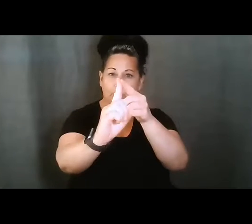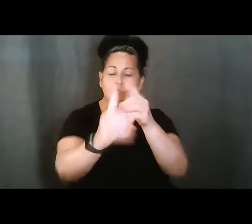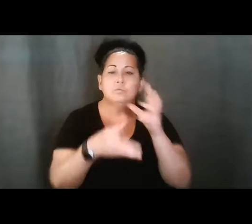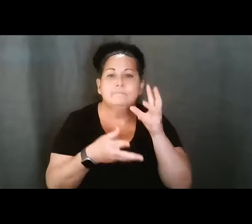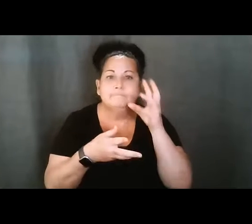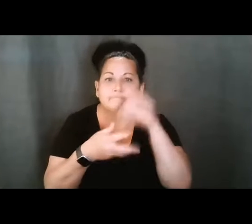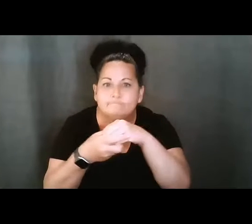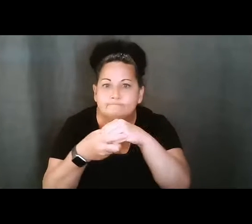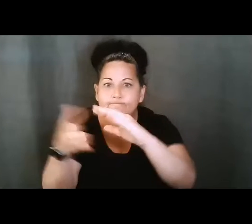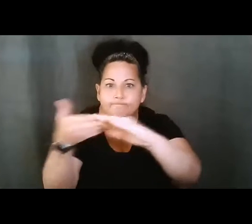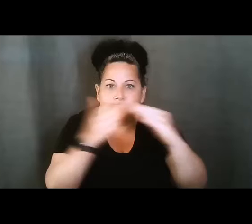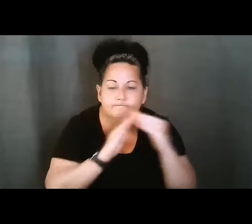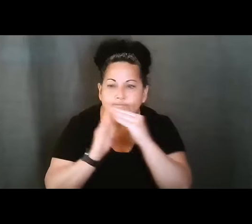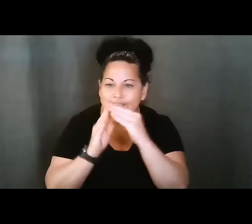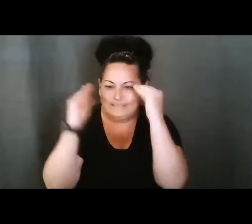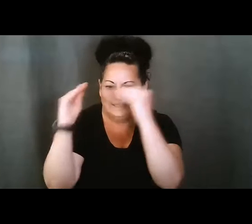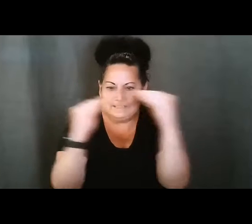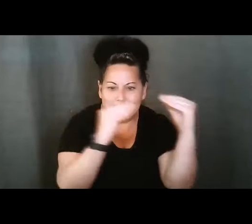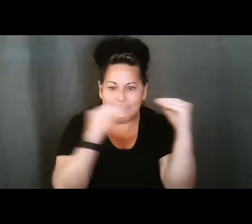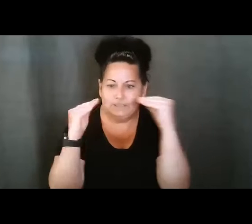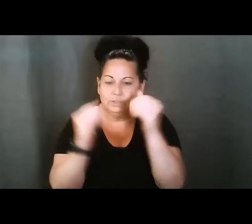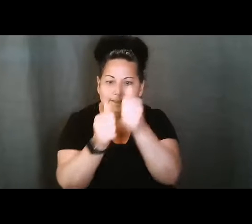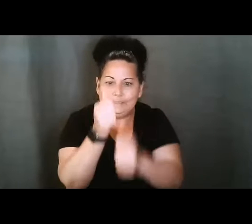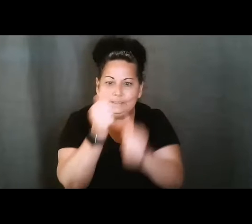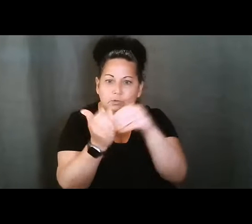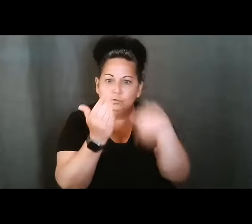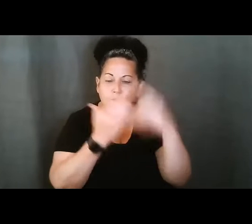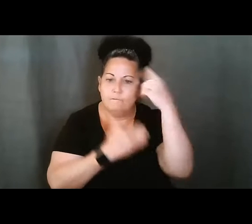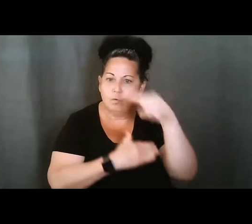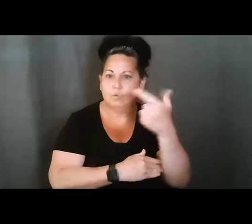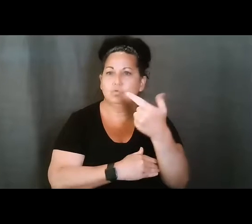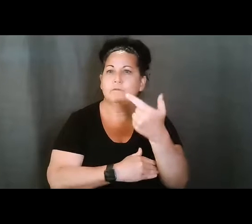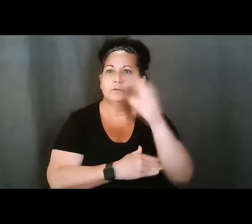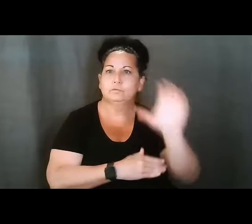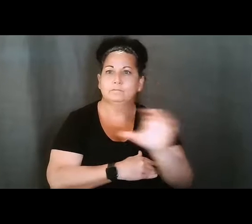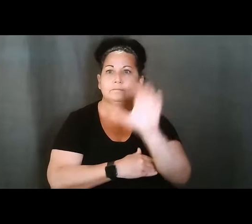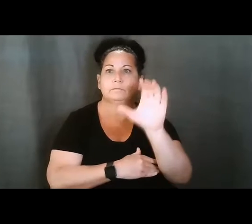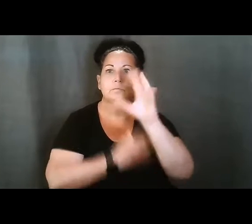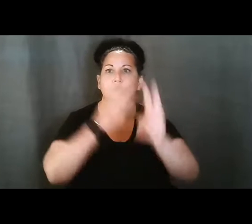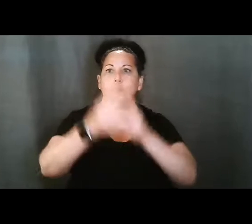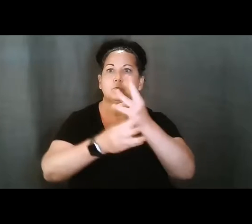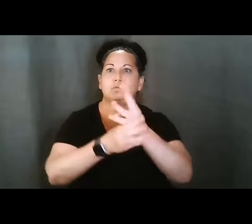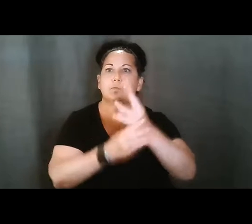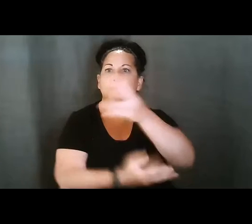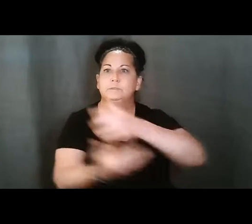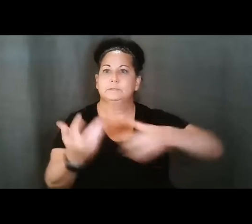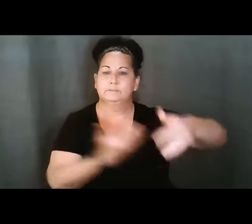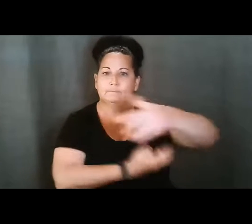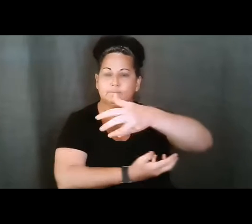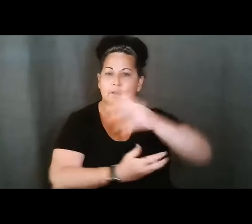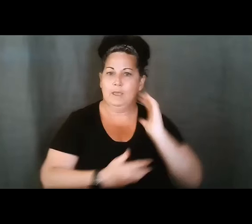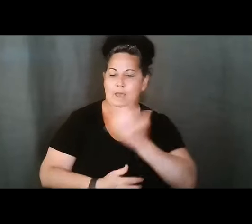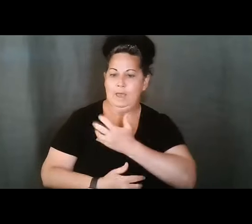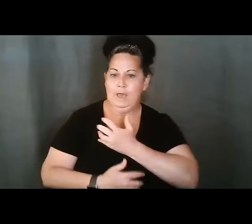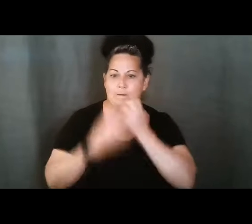in educating each student for a 21st century global society. Our values are the